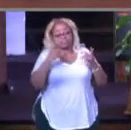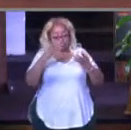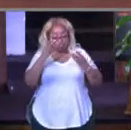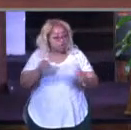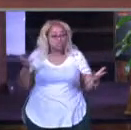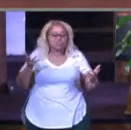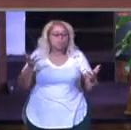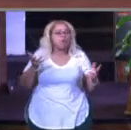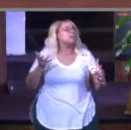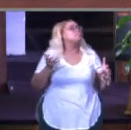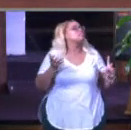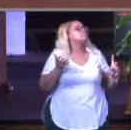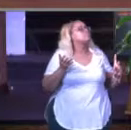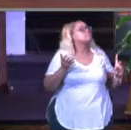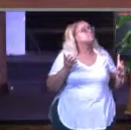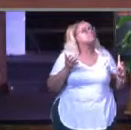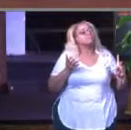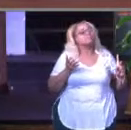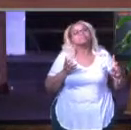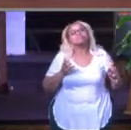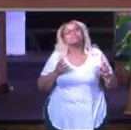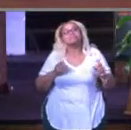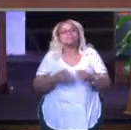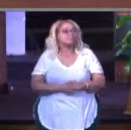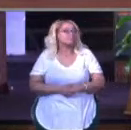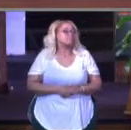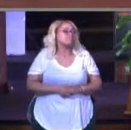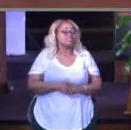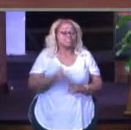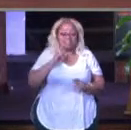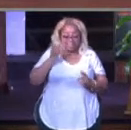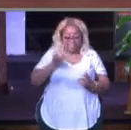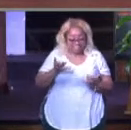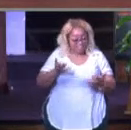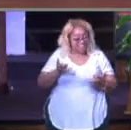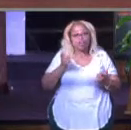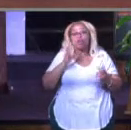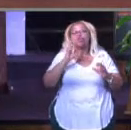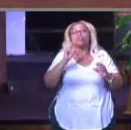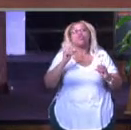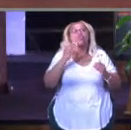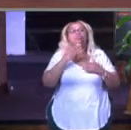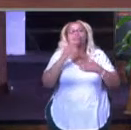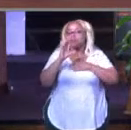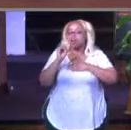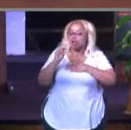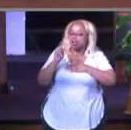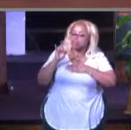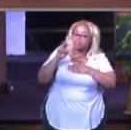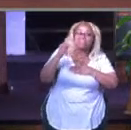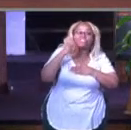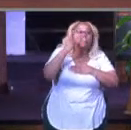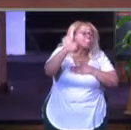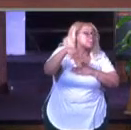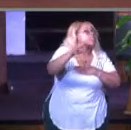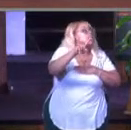the solution. There is therefore now no condemnation to them who are